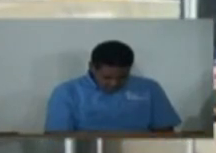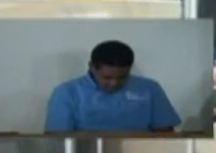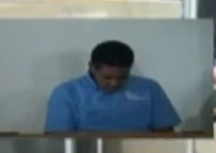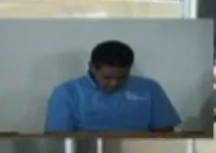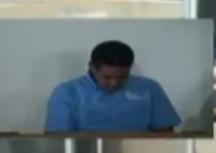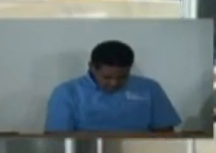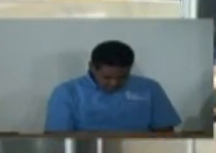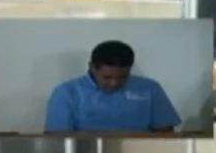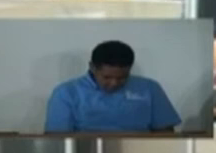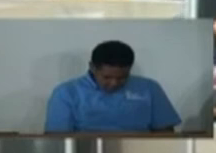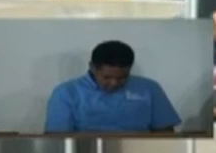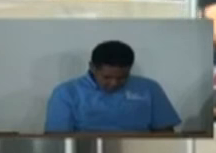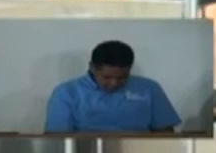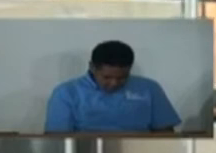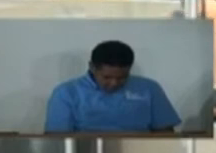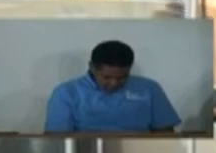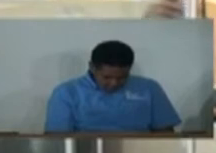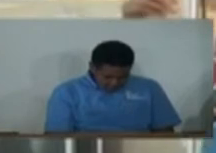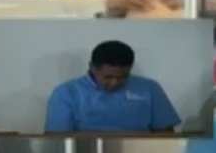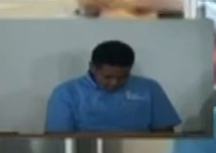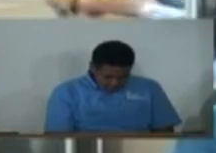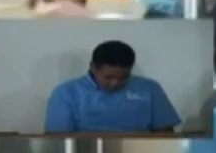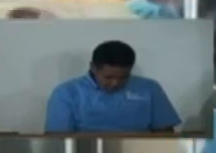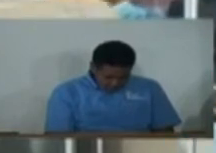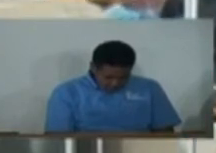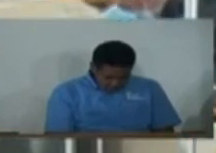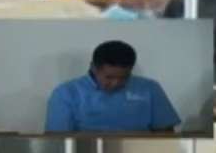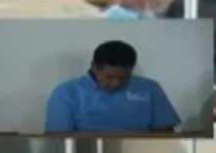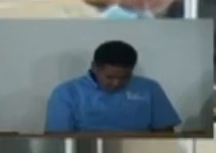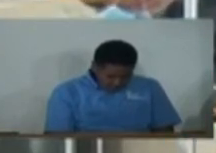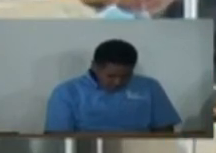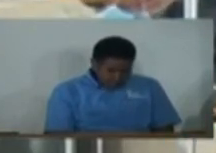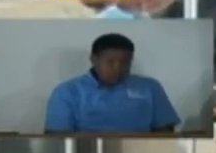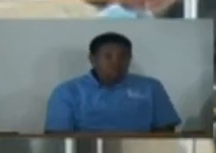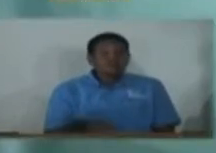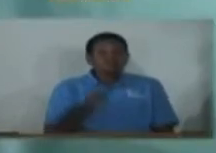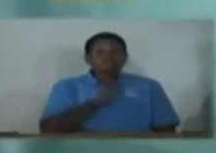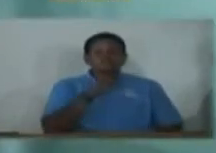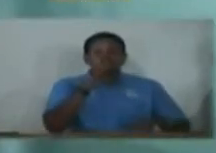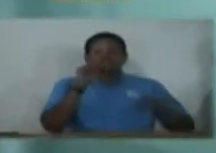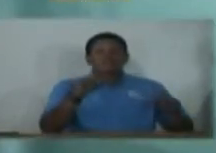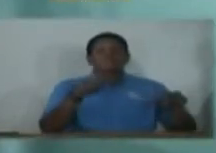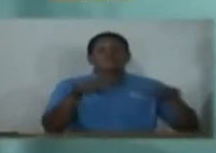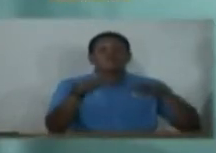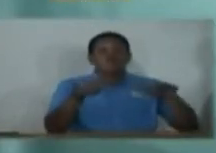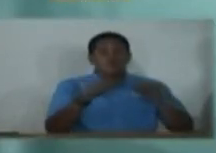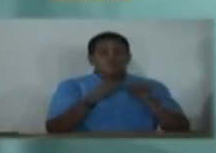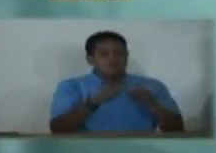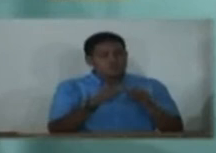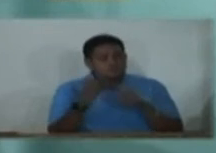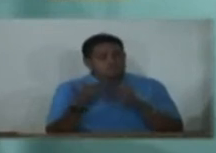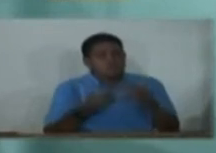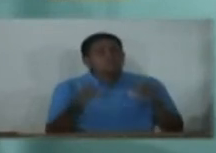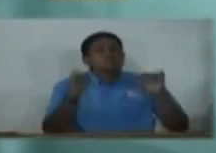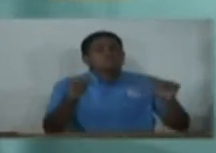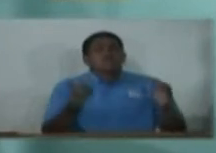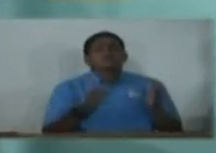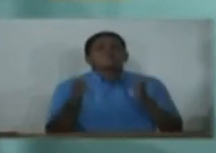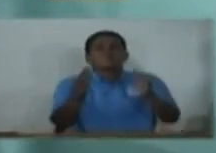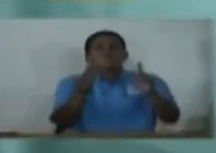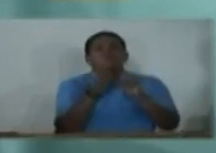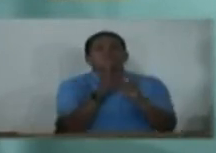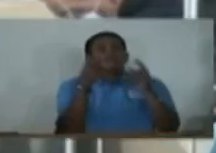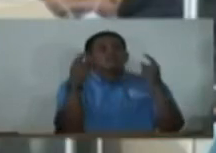on. And indeed, more importantly, I have walked and continue to walk the same road.